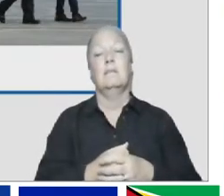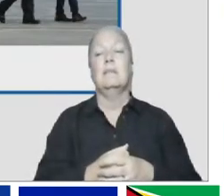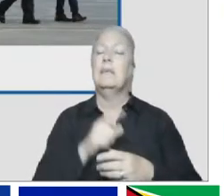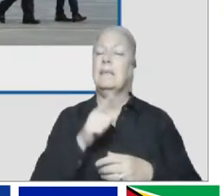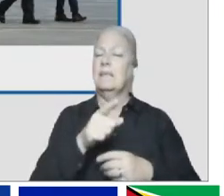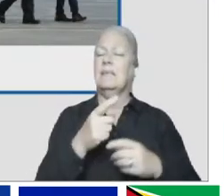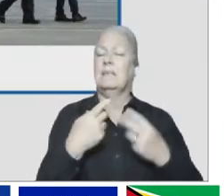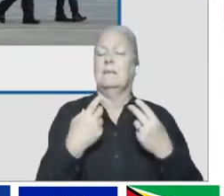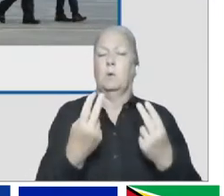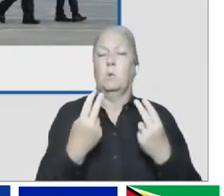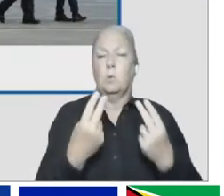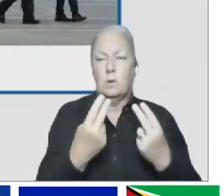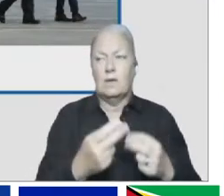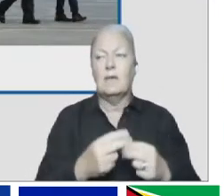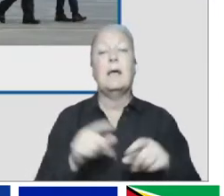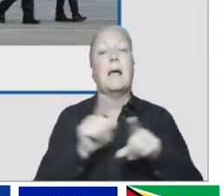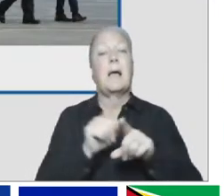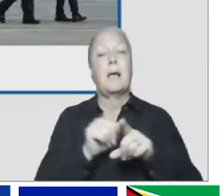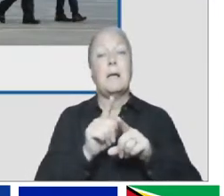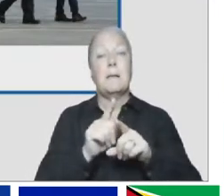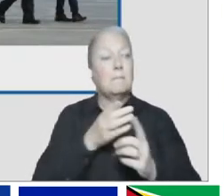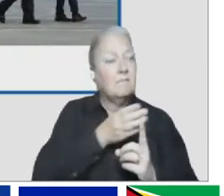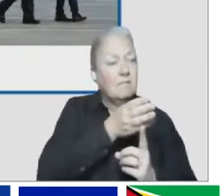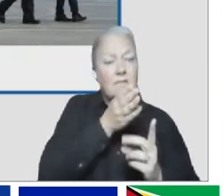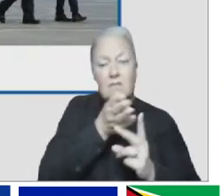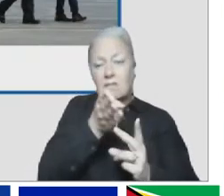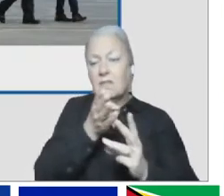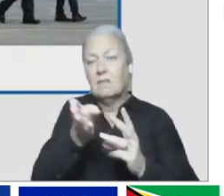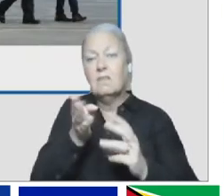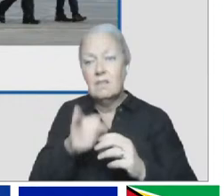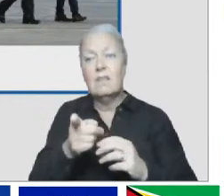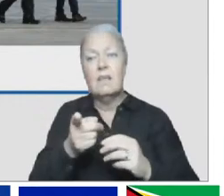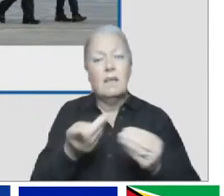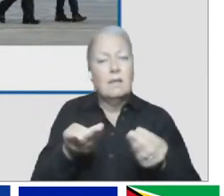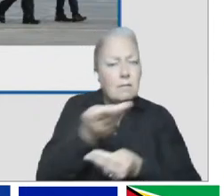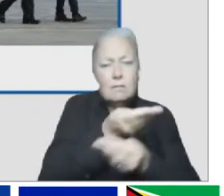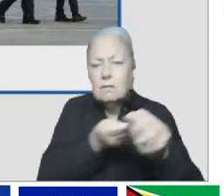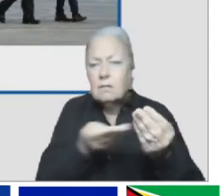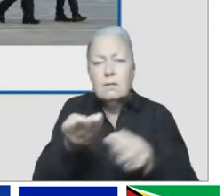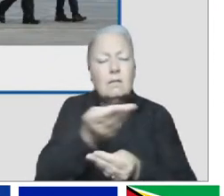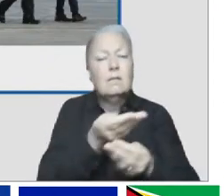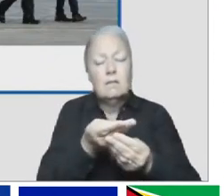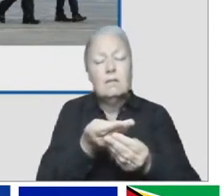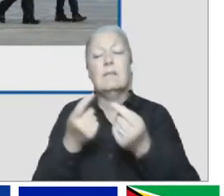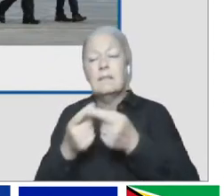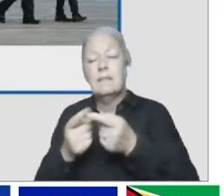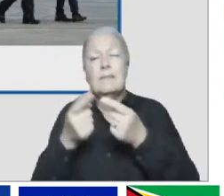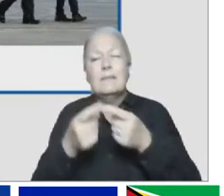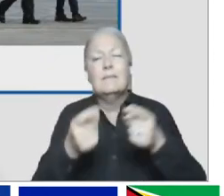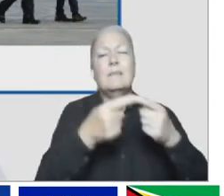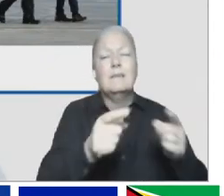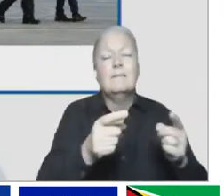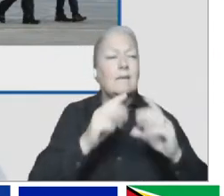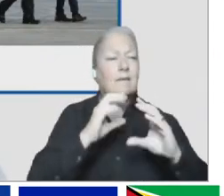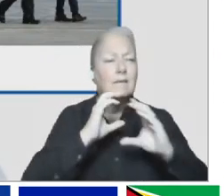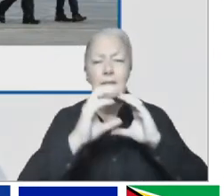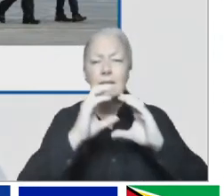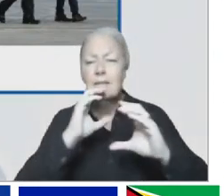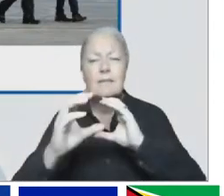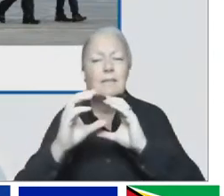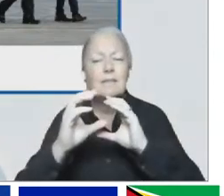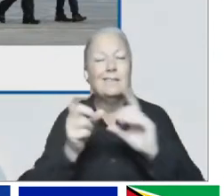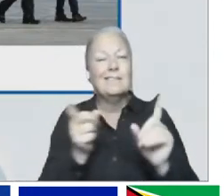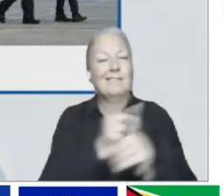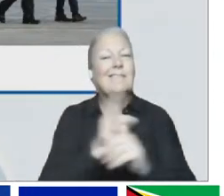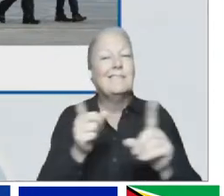been very important. We see different people here from the different sectors of our government